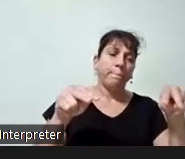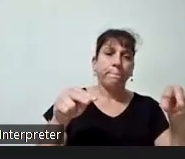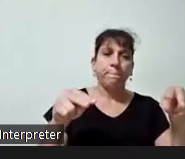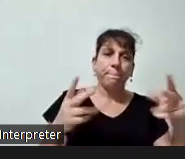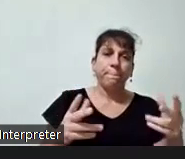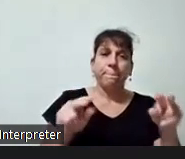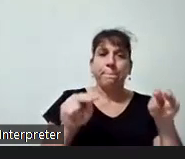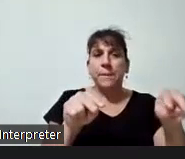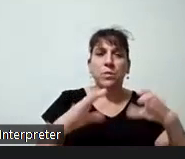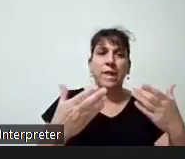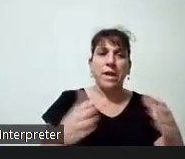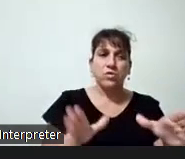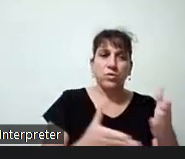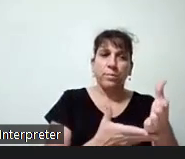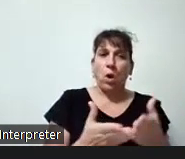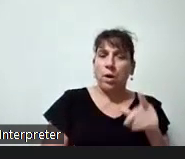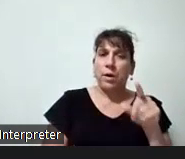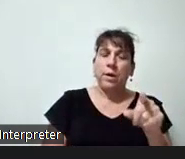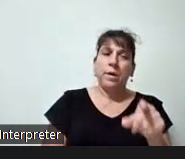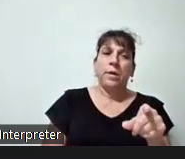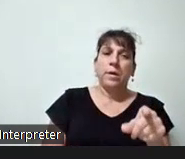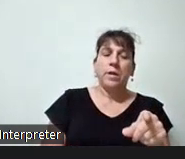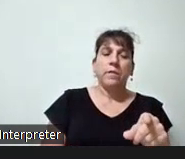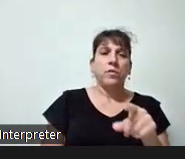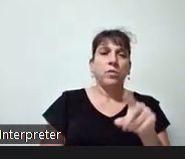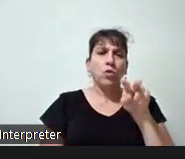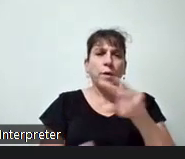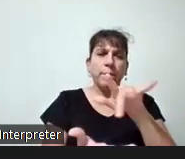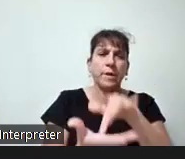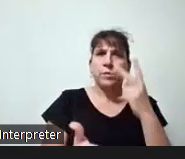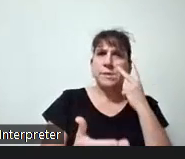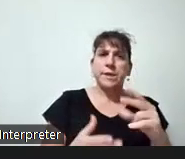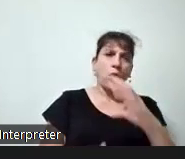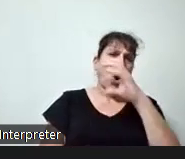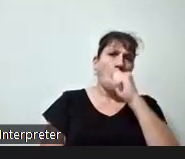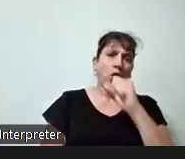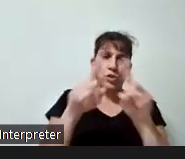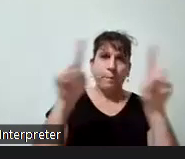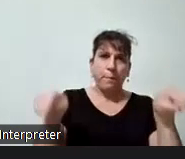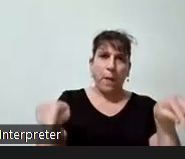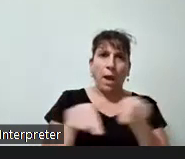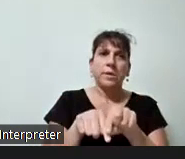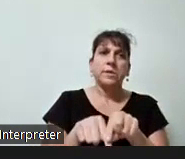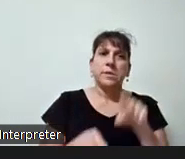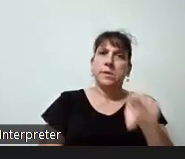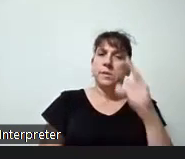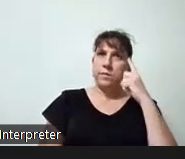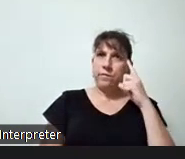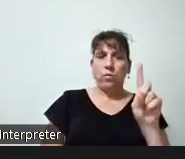the classroom bar. If you look in the middle, you'll see a little orange box. That's for